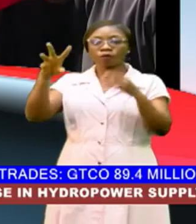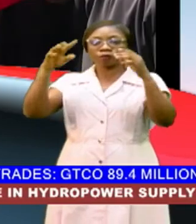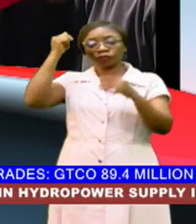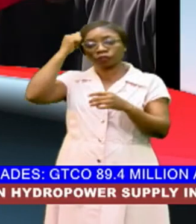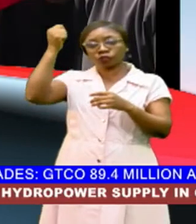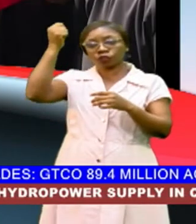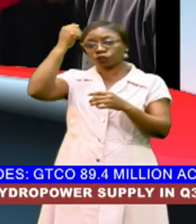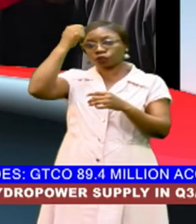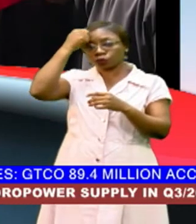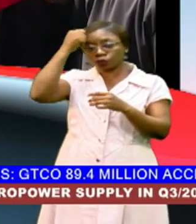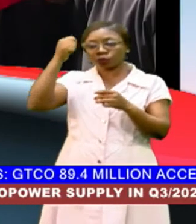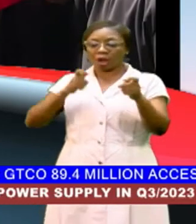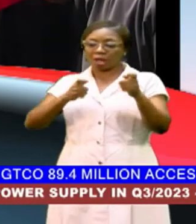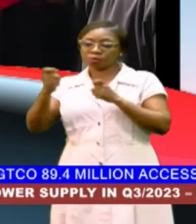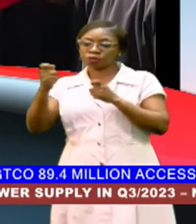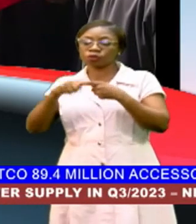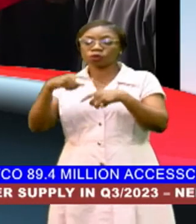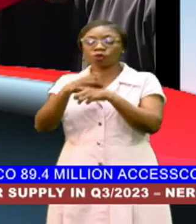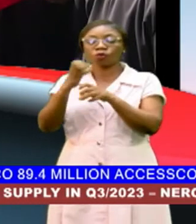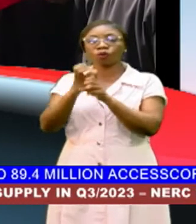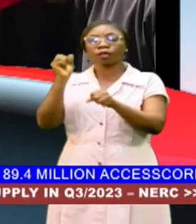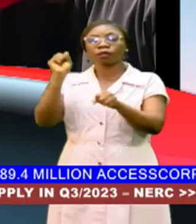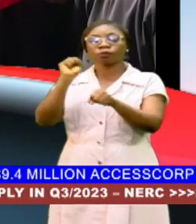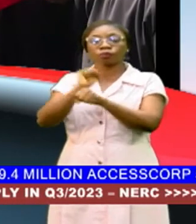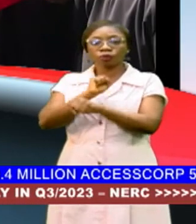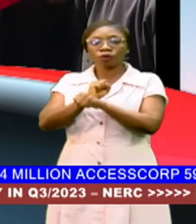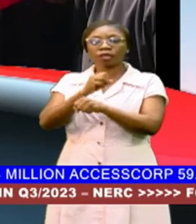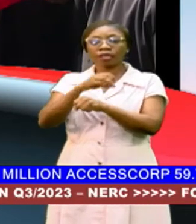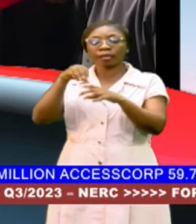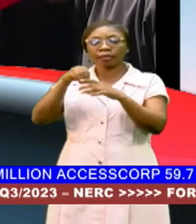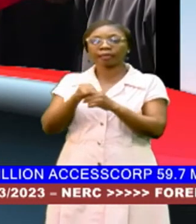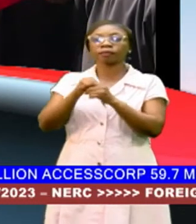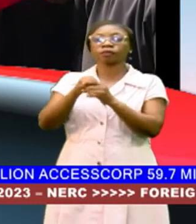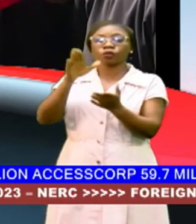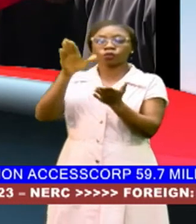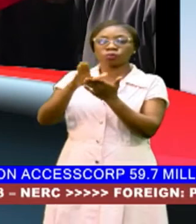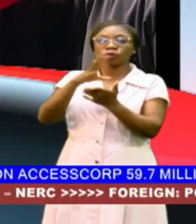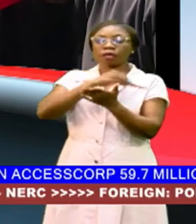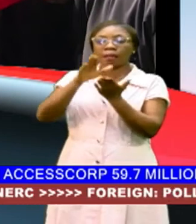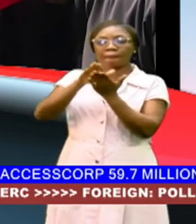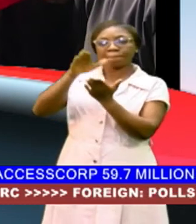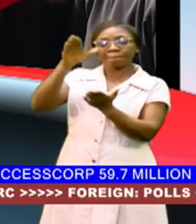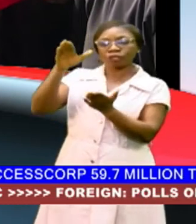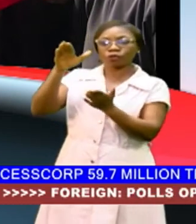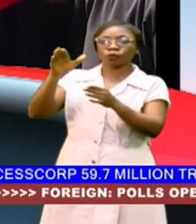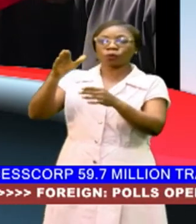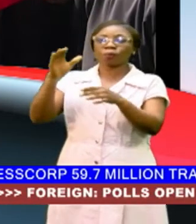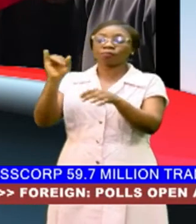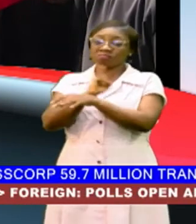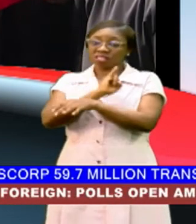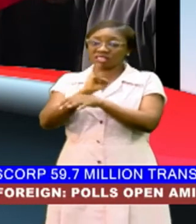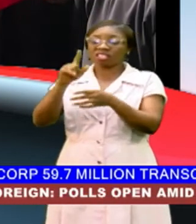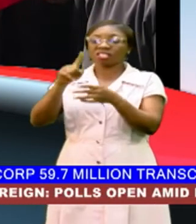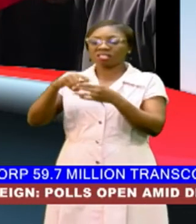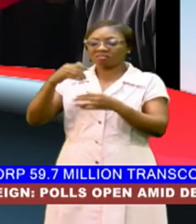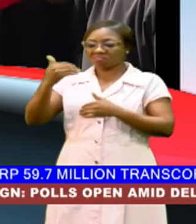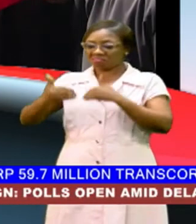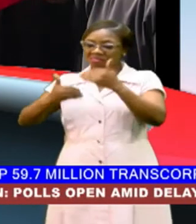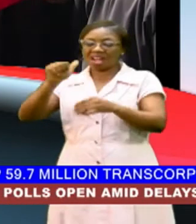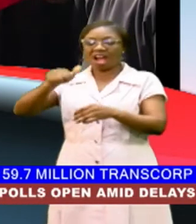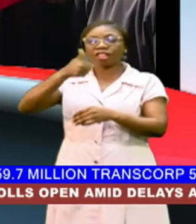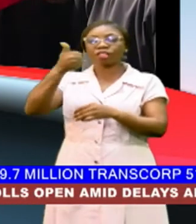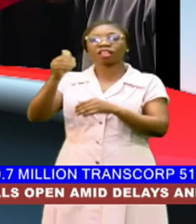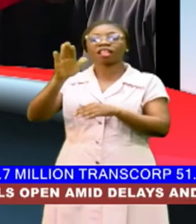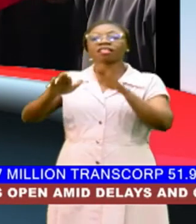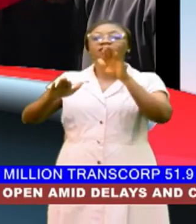create jobs and the growth of the micro, small and medium enterprises has taken another step with the